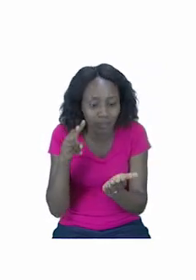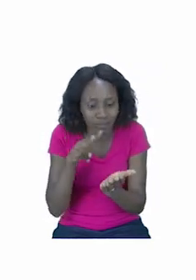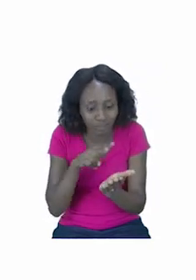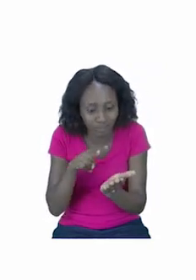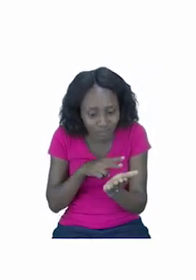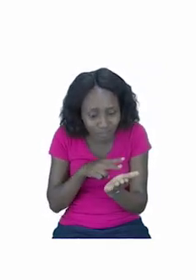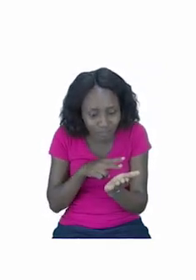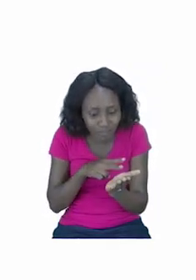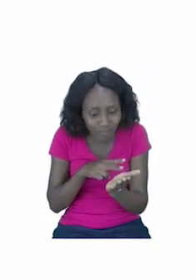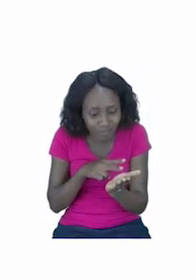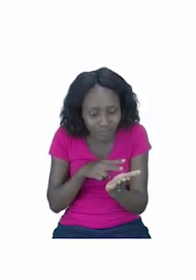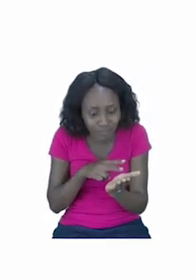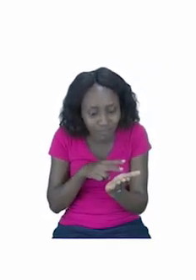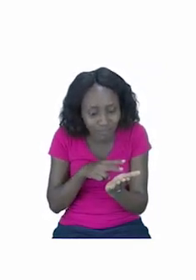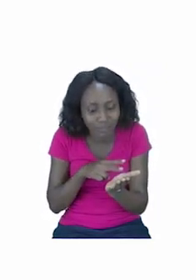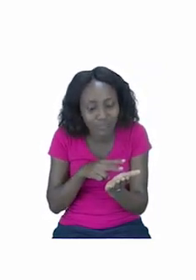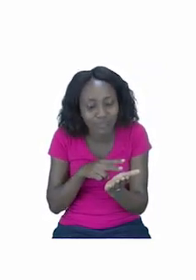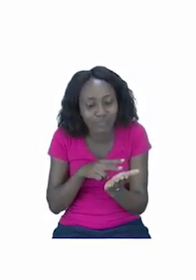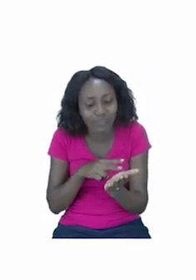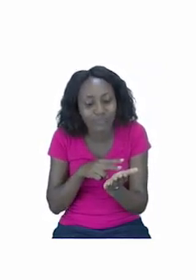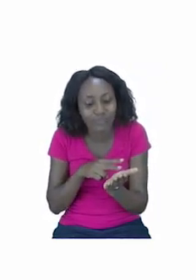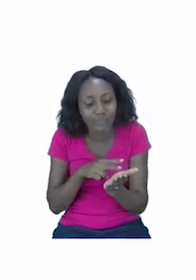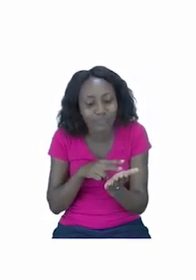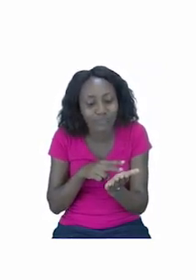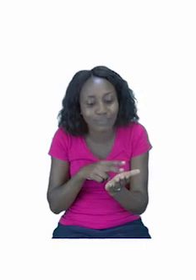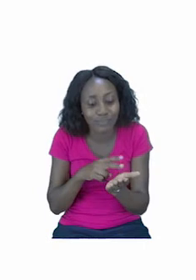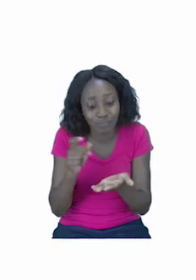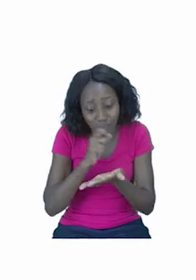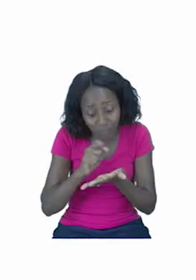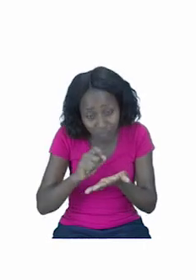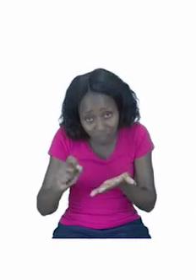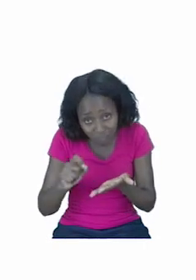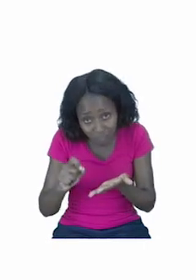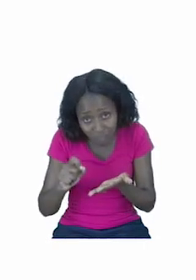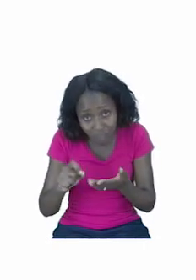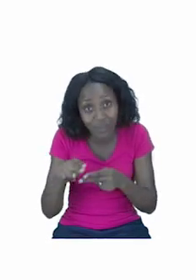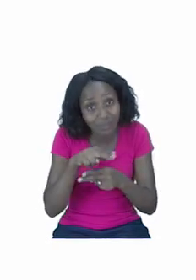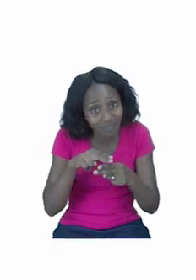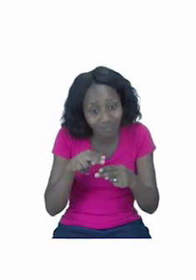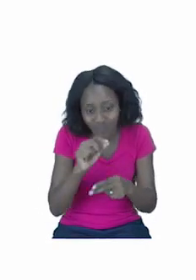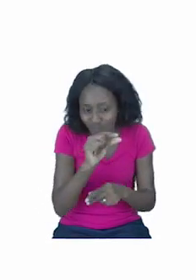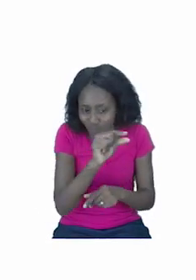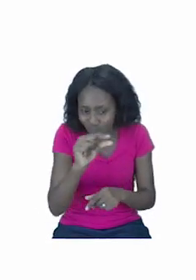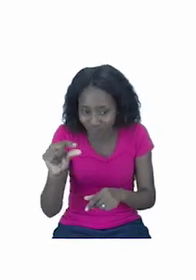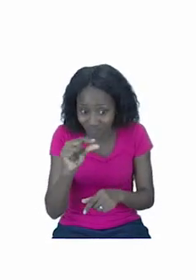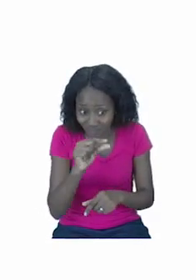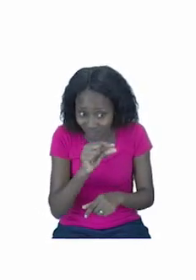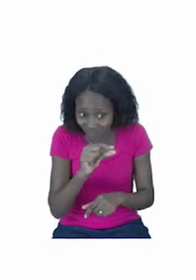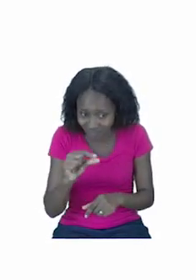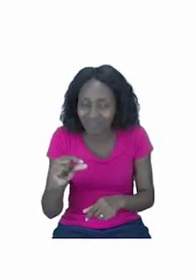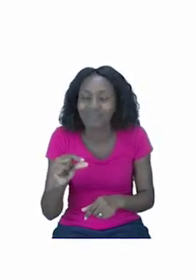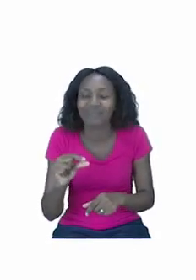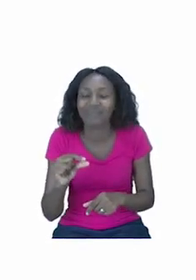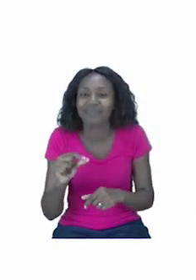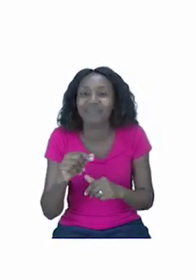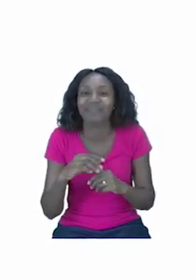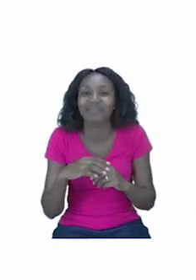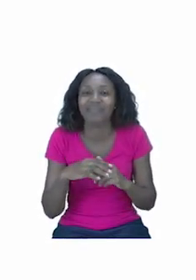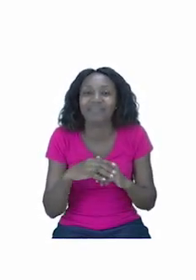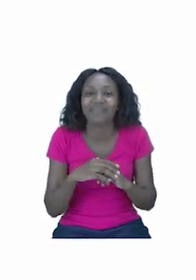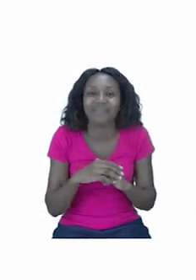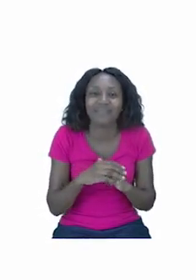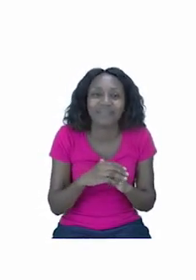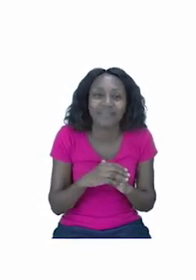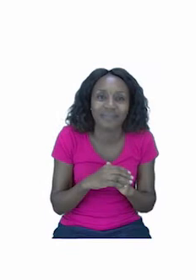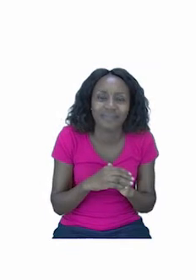time when we are reading, when we are speaking, and when we are writing. So it